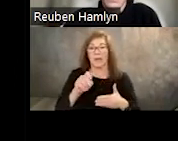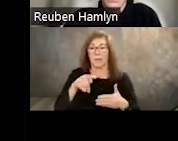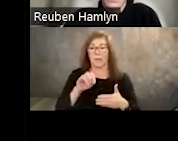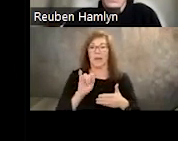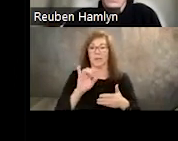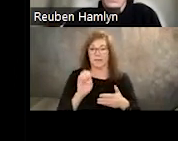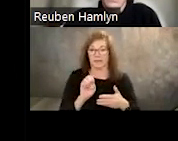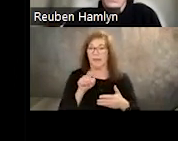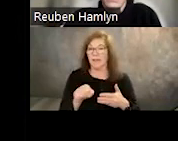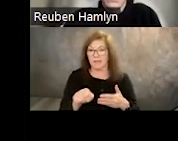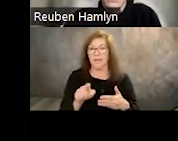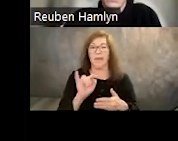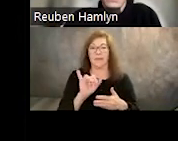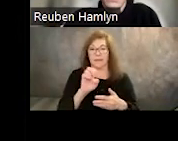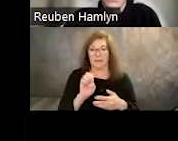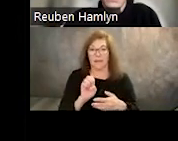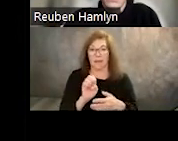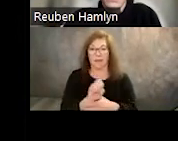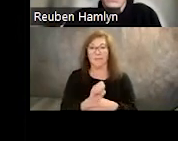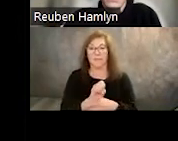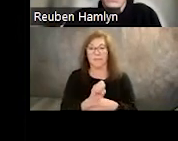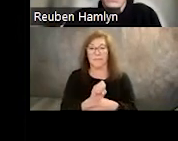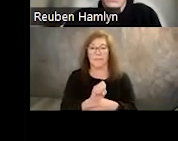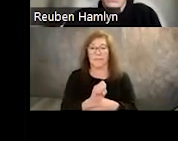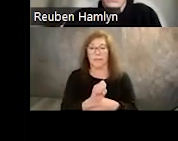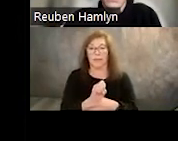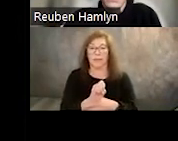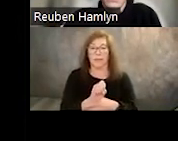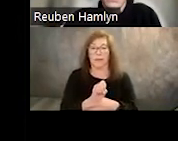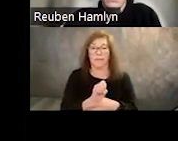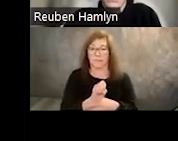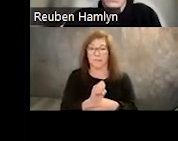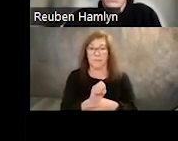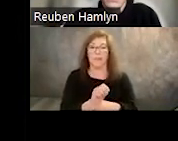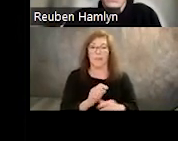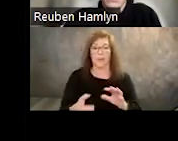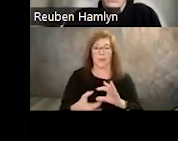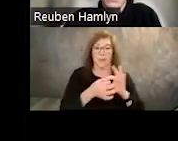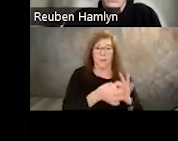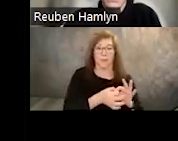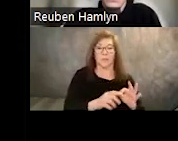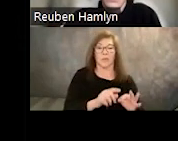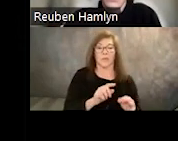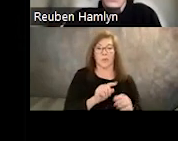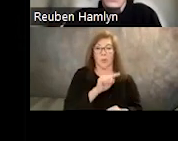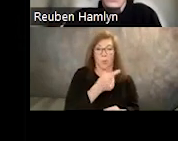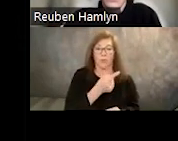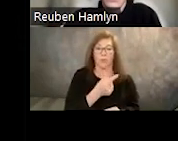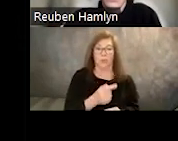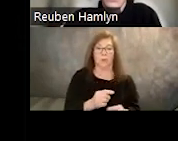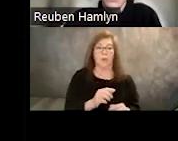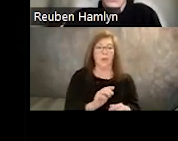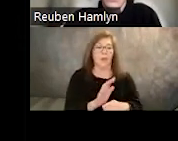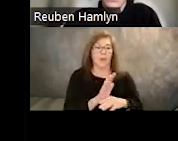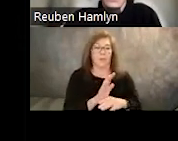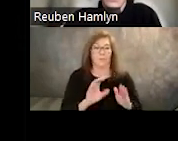adding that style to the original piece of footage. The limitations of doing this is that,